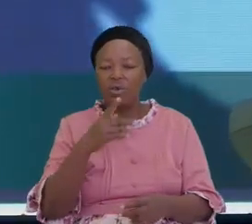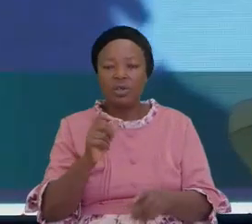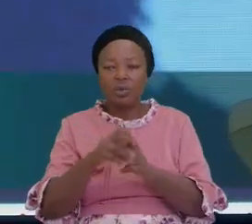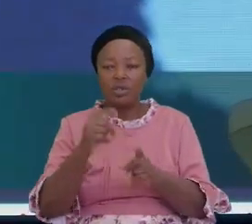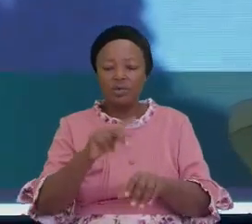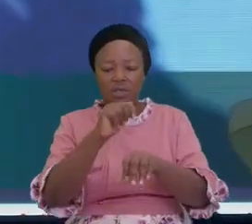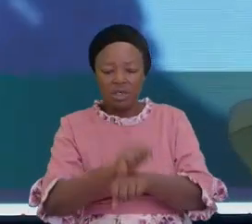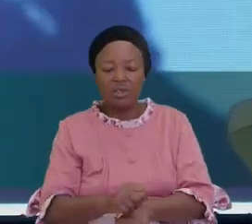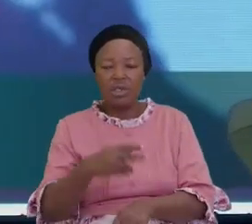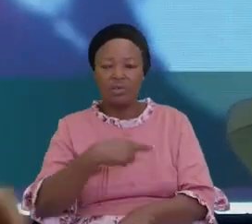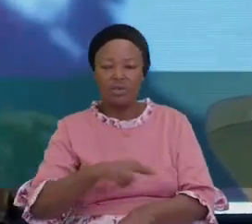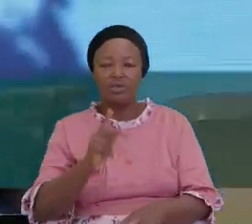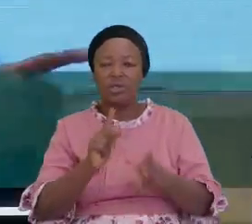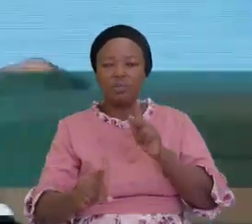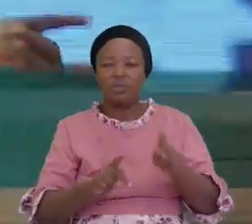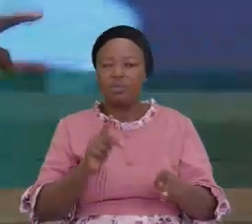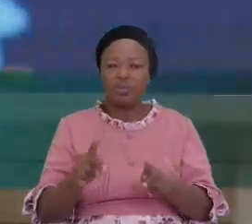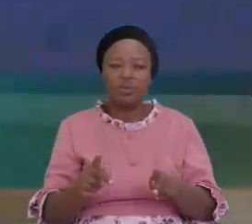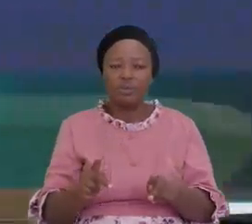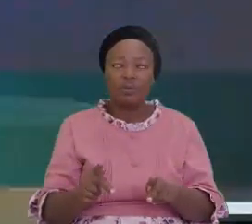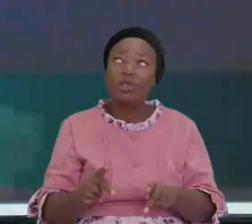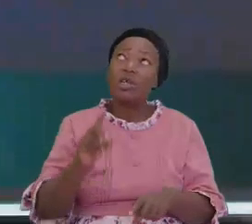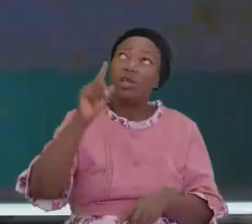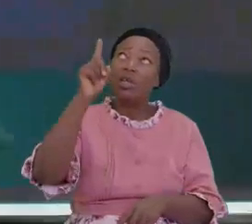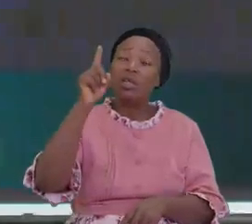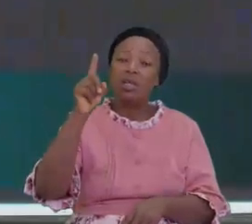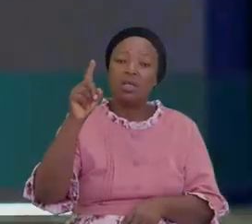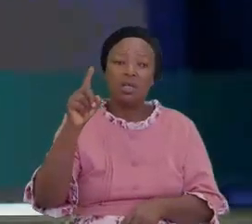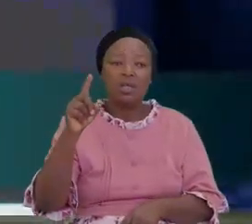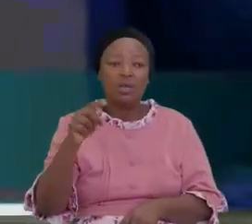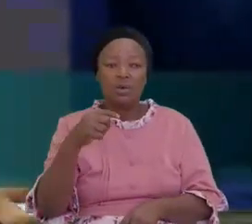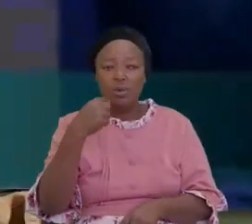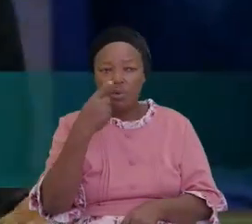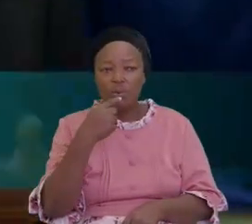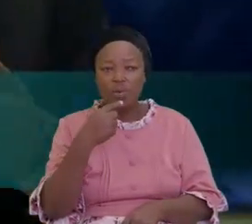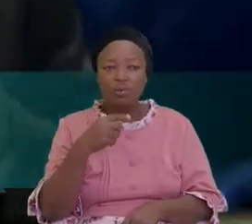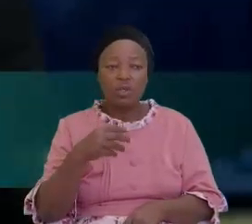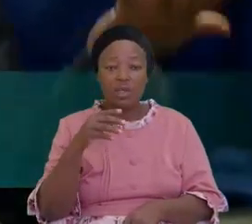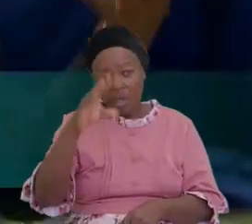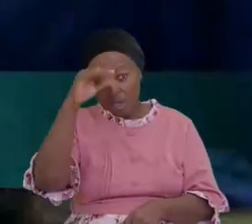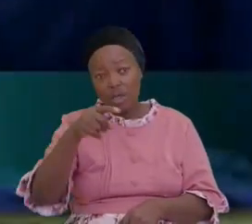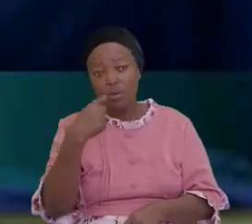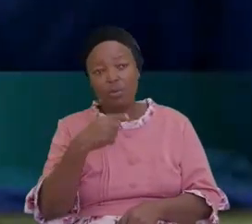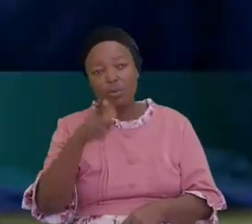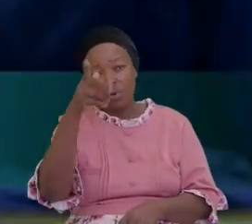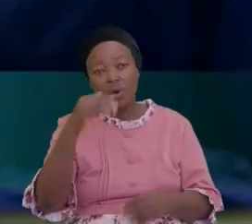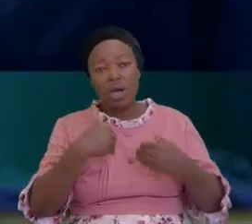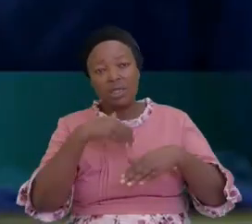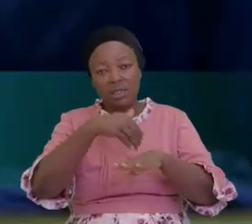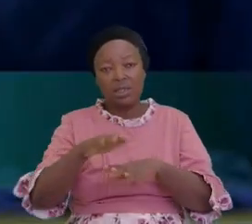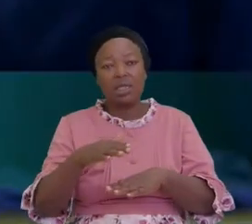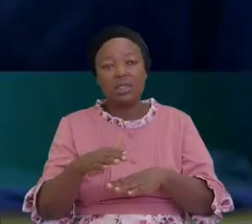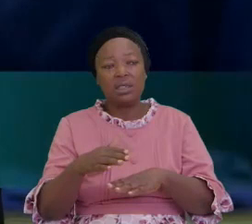religious people. He whom God has sent speaketh the words